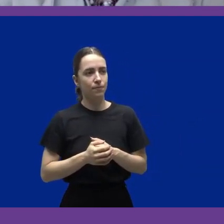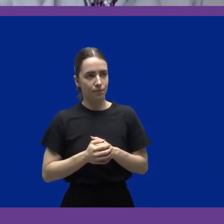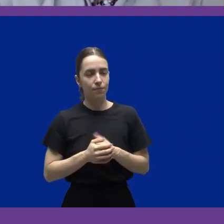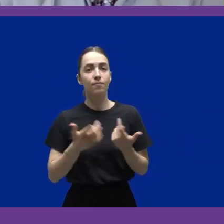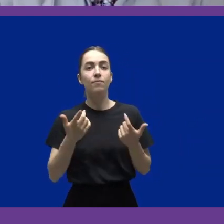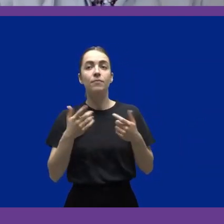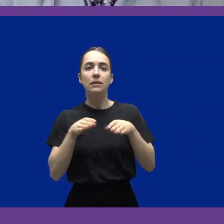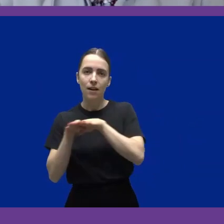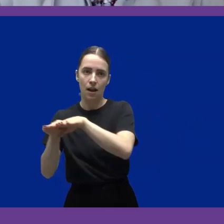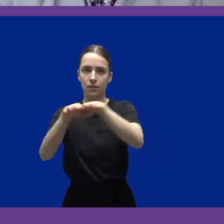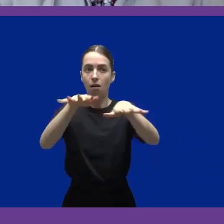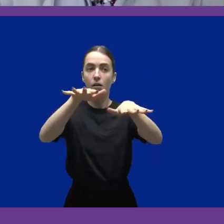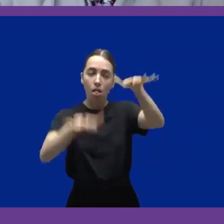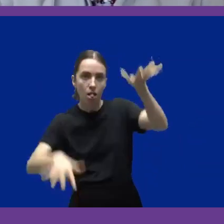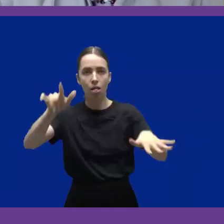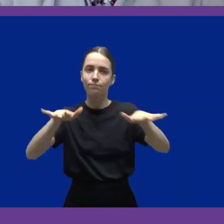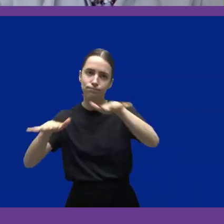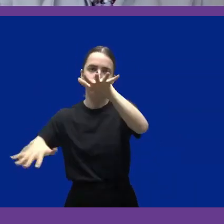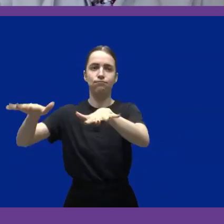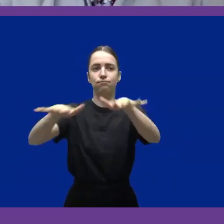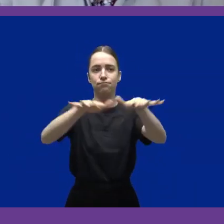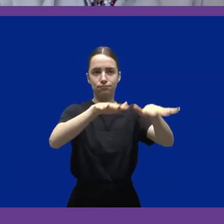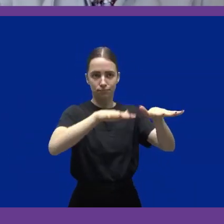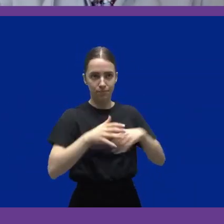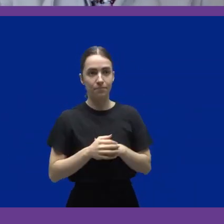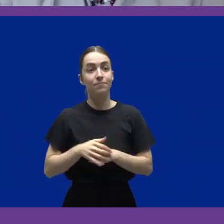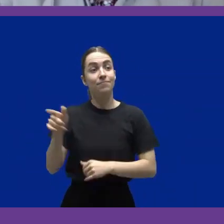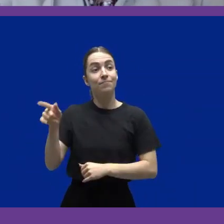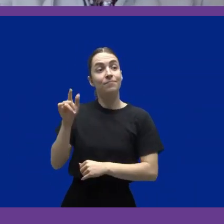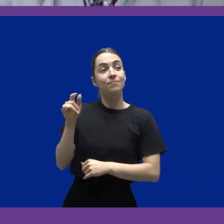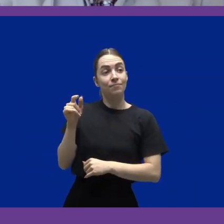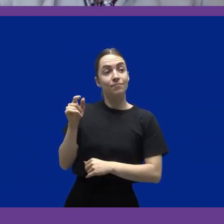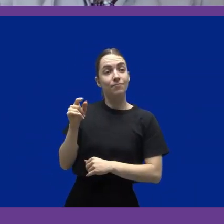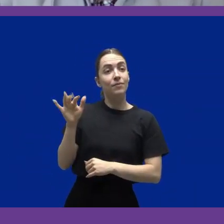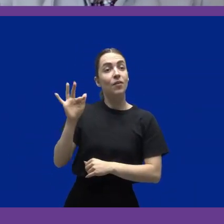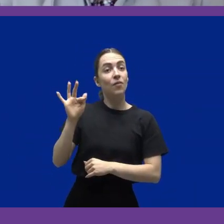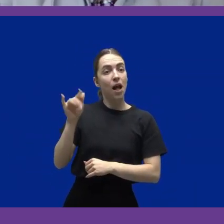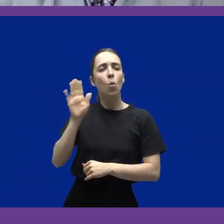which standards are going to be developed. I just wanted to remind